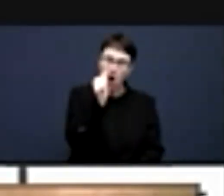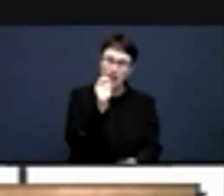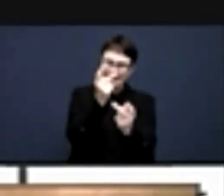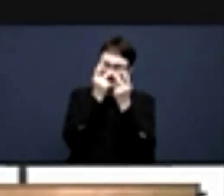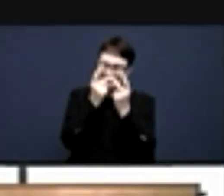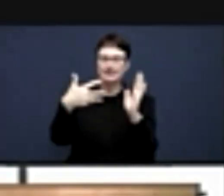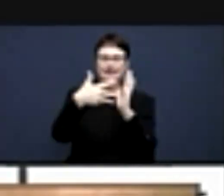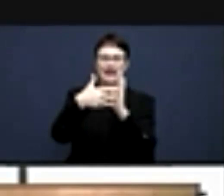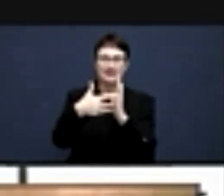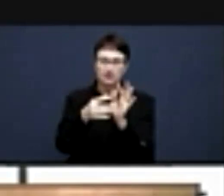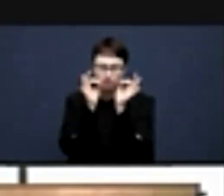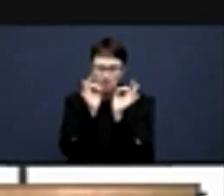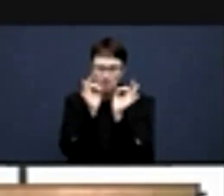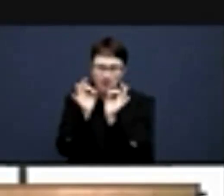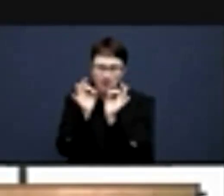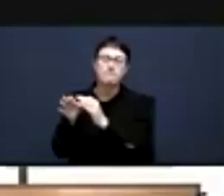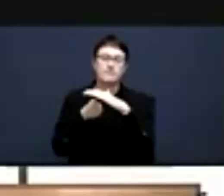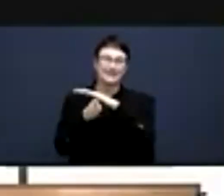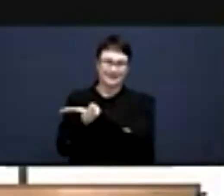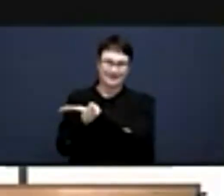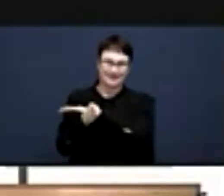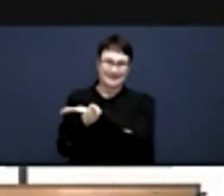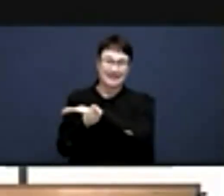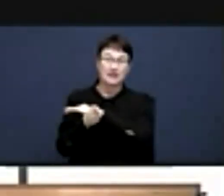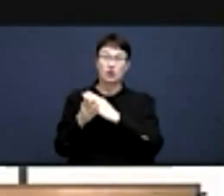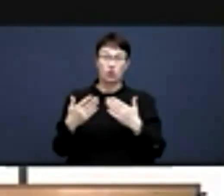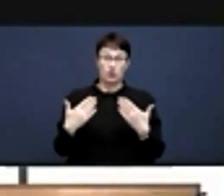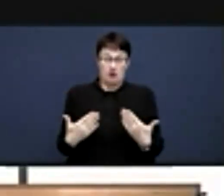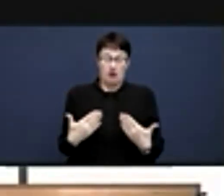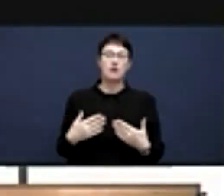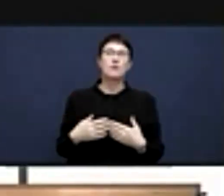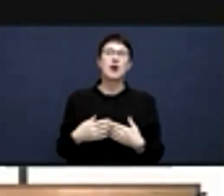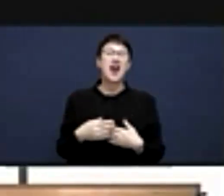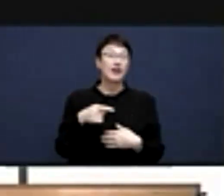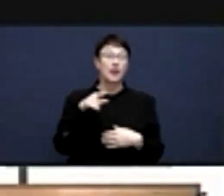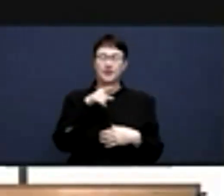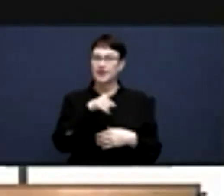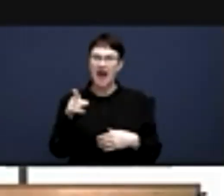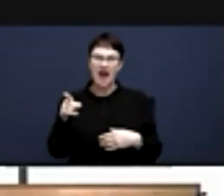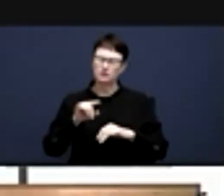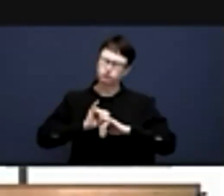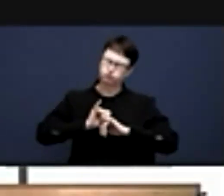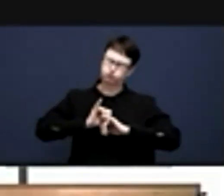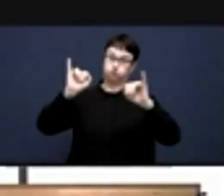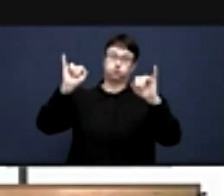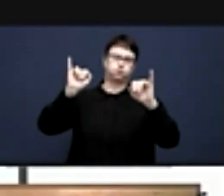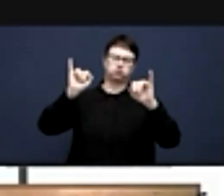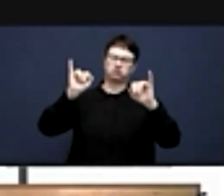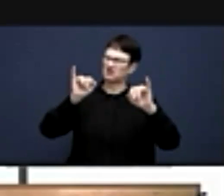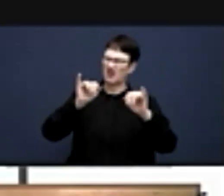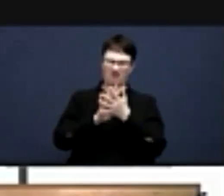existing issues are not blocking for the release unless they are really, really severe, in which case we've probably resolved them by